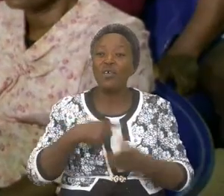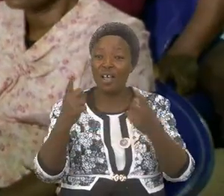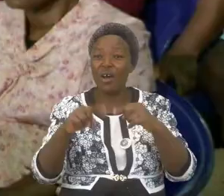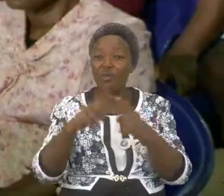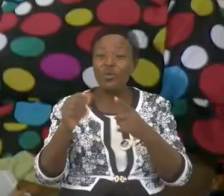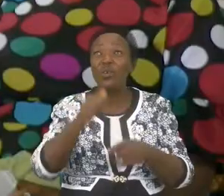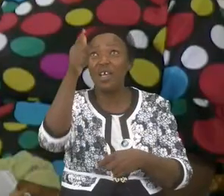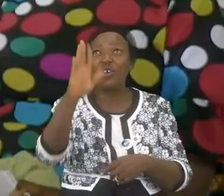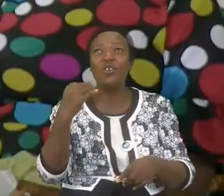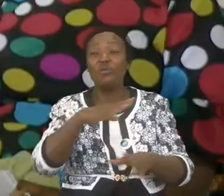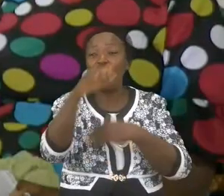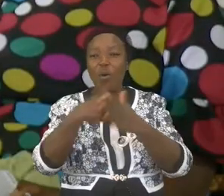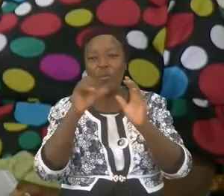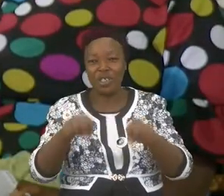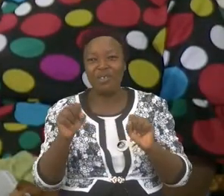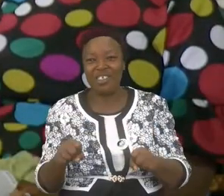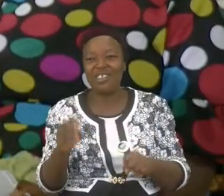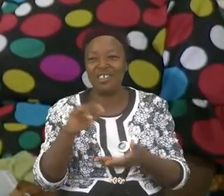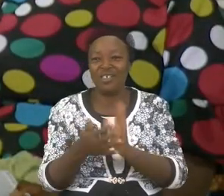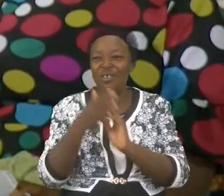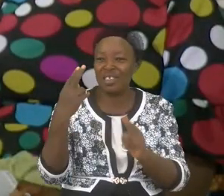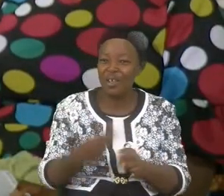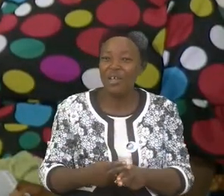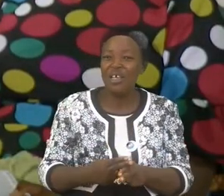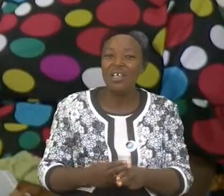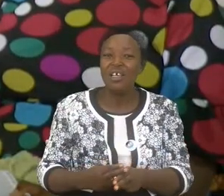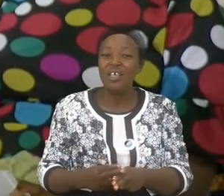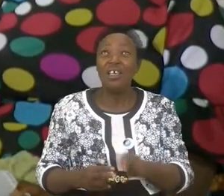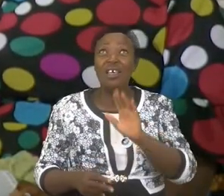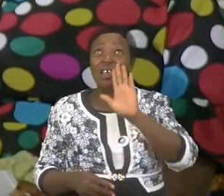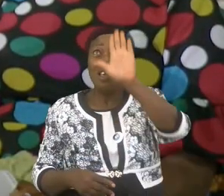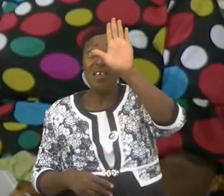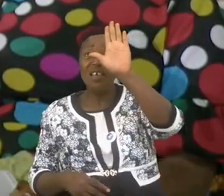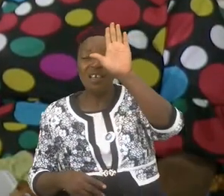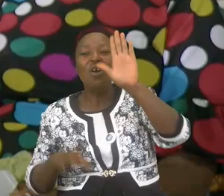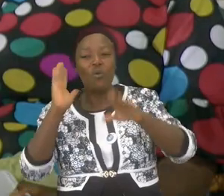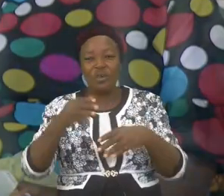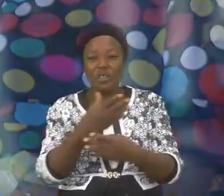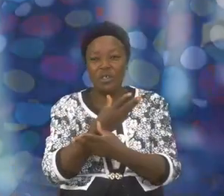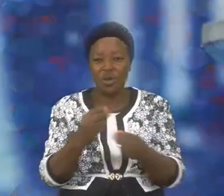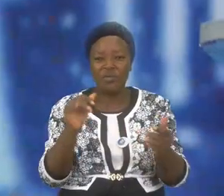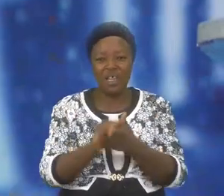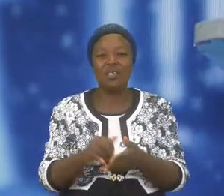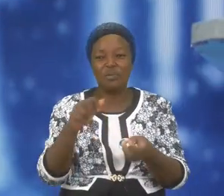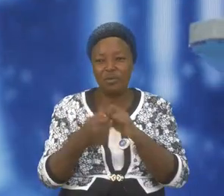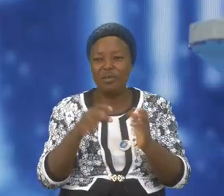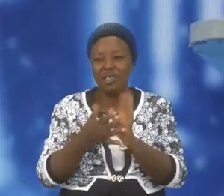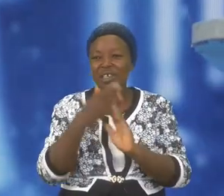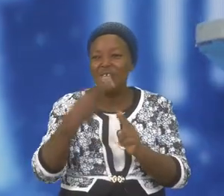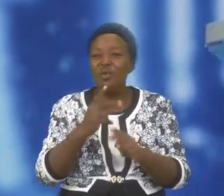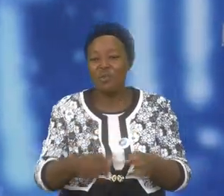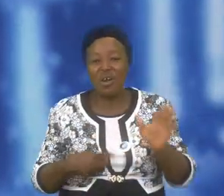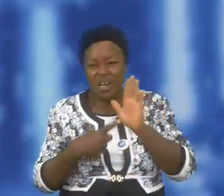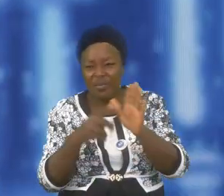solve that problem. He will reveal that lost thing, lost person, a child that